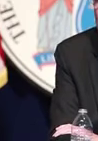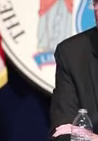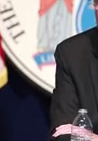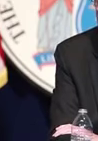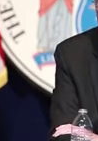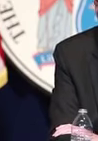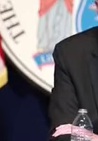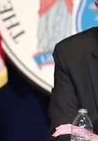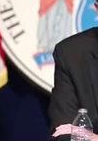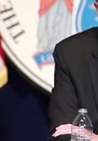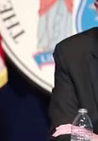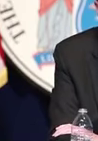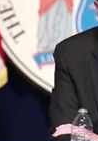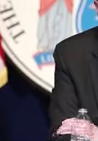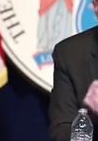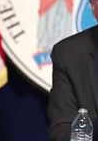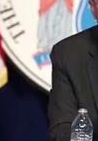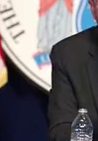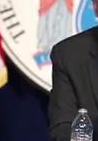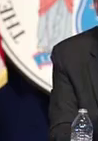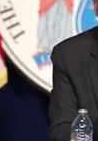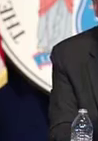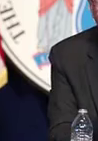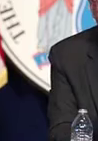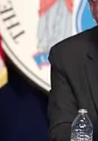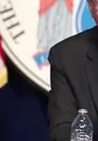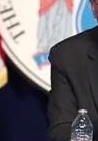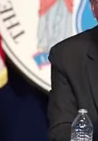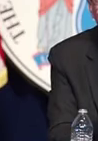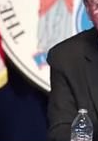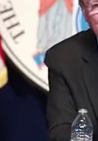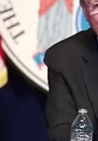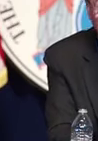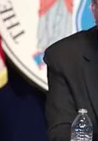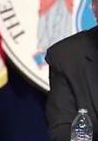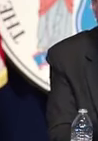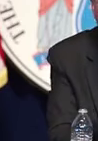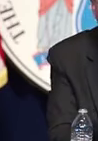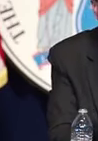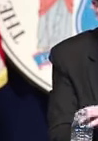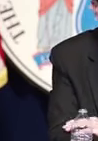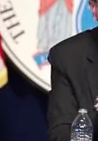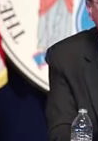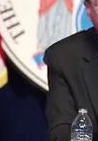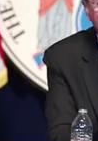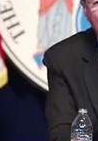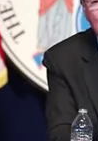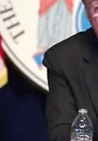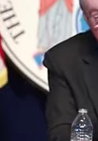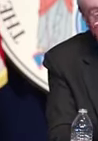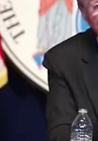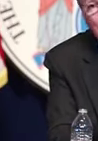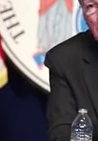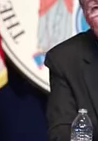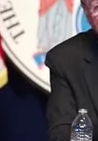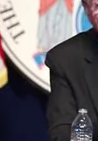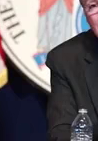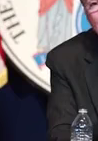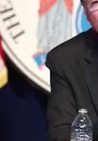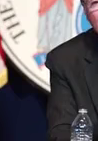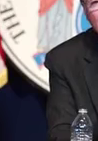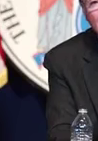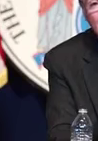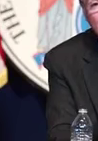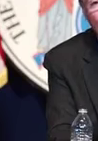of them needing a ventilator. Our job, the collective 9 million of us, the many as it were, our job is to make sure we